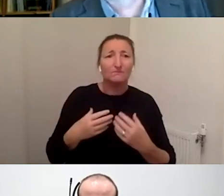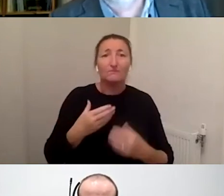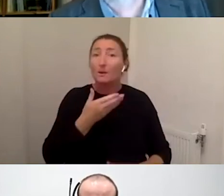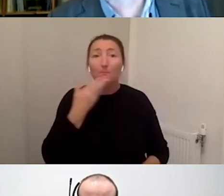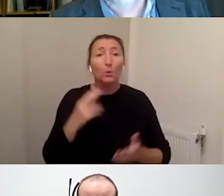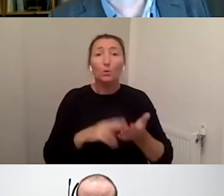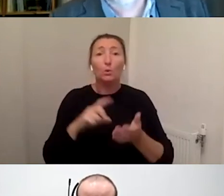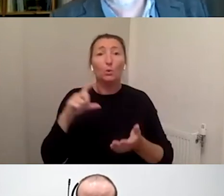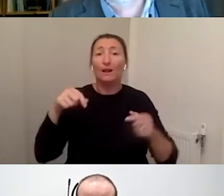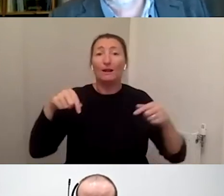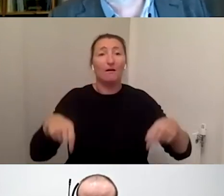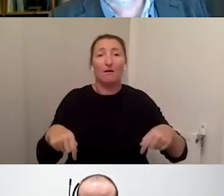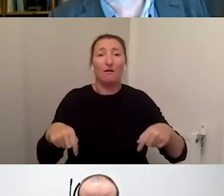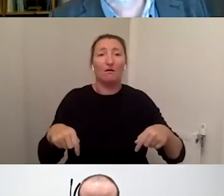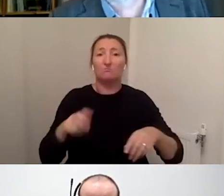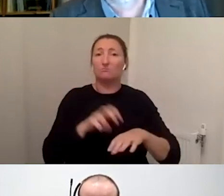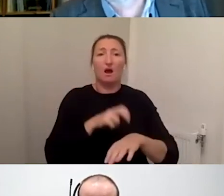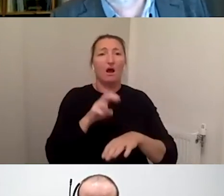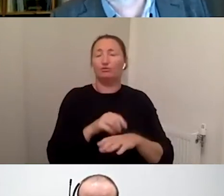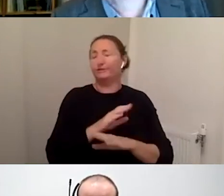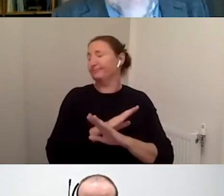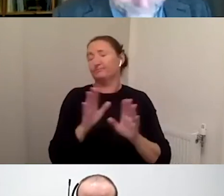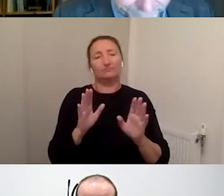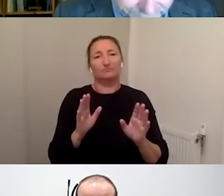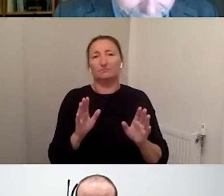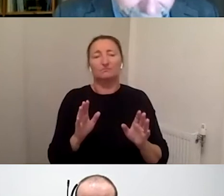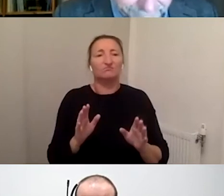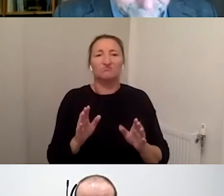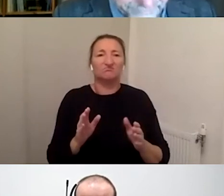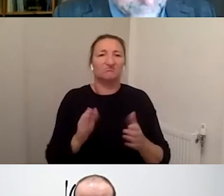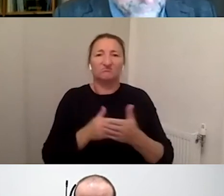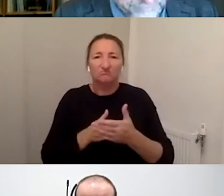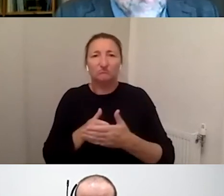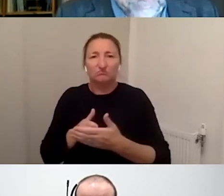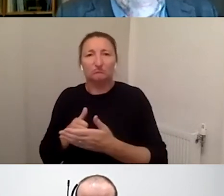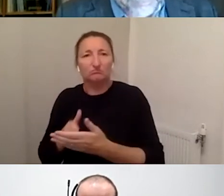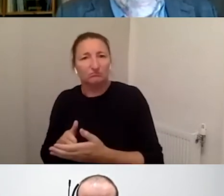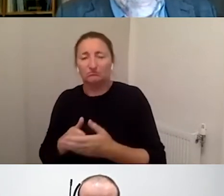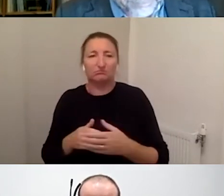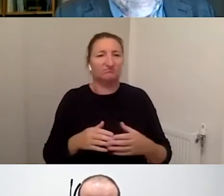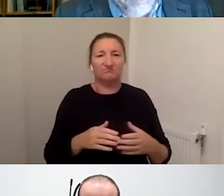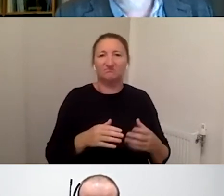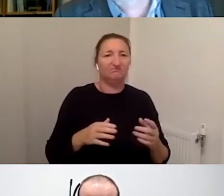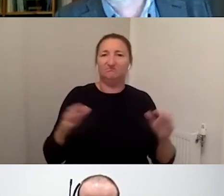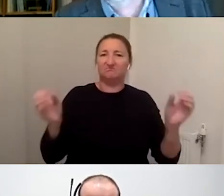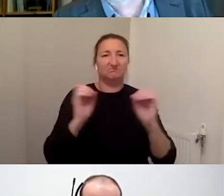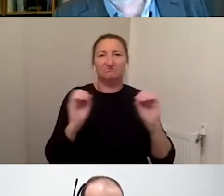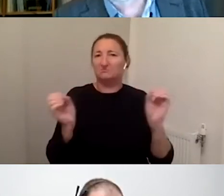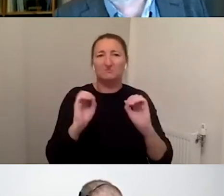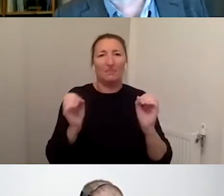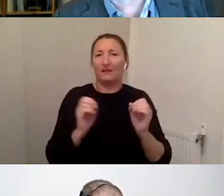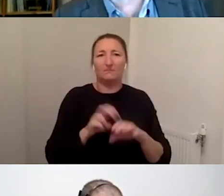that. And the Irish way, it just didn't happen. God knows that there'll be no AD here. There's definitely not going to be any nuclear power plant at this moment in